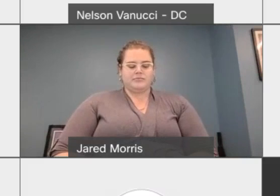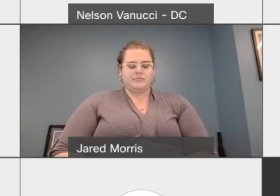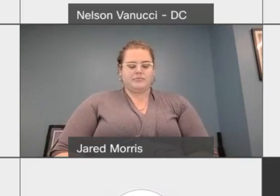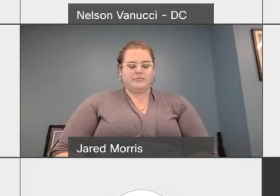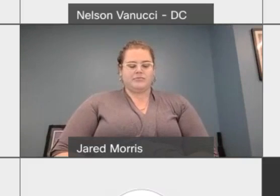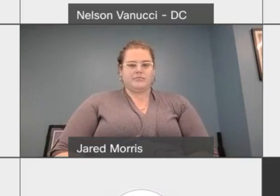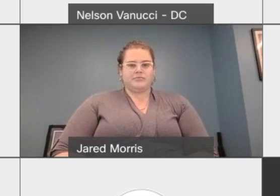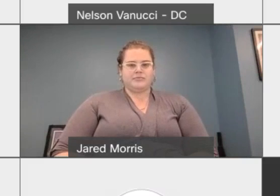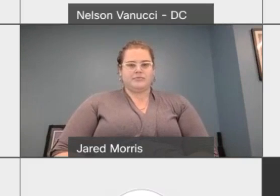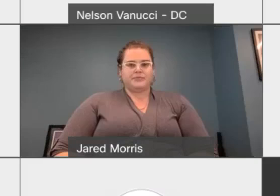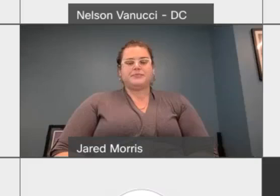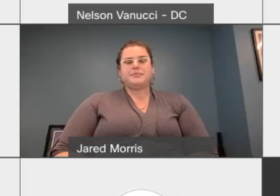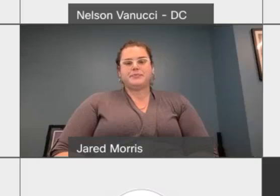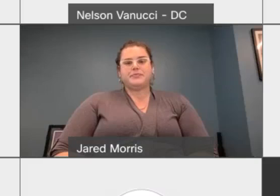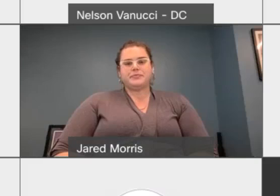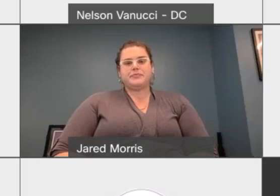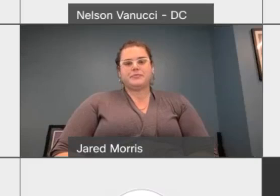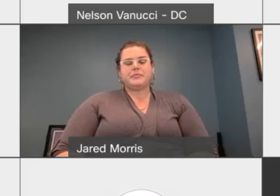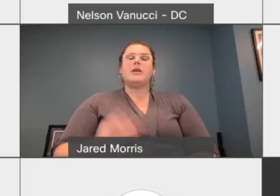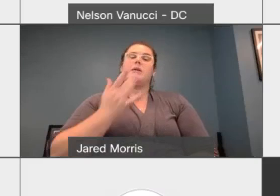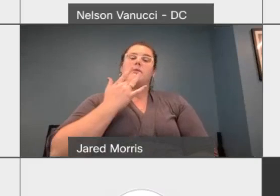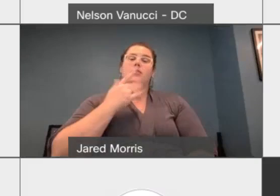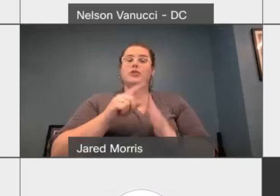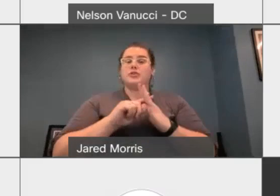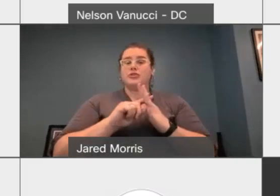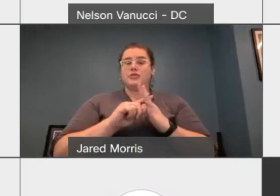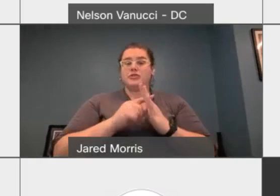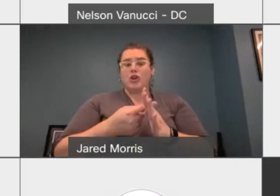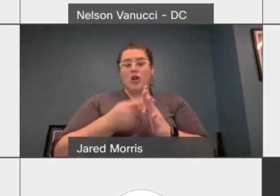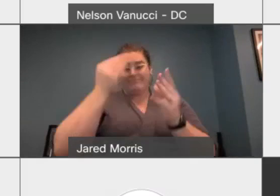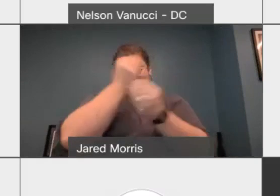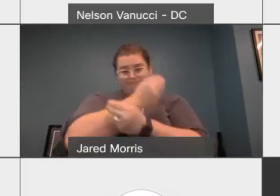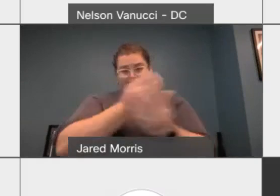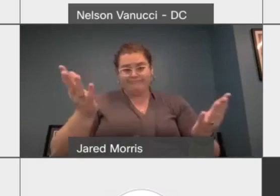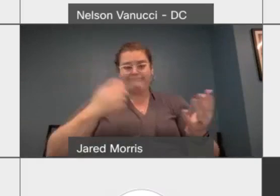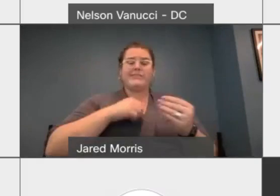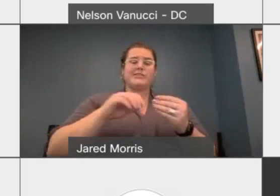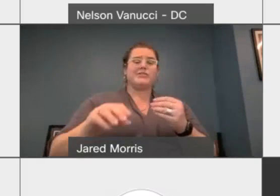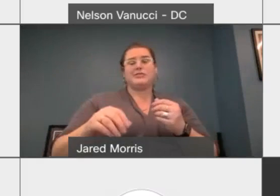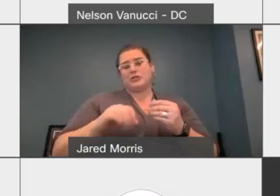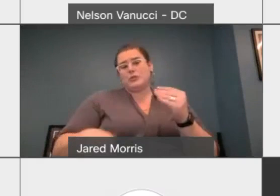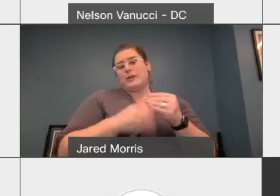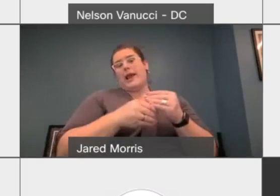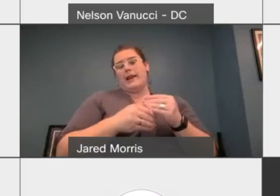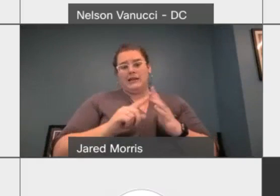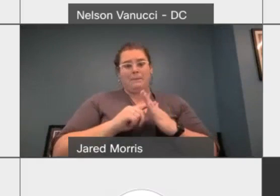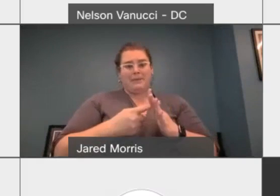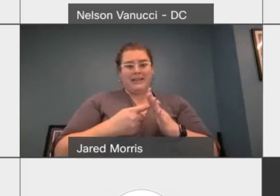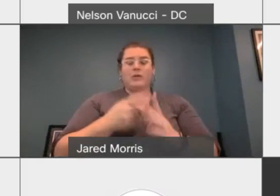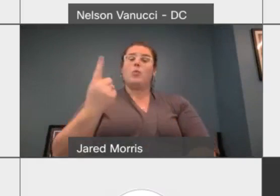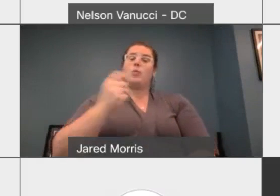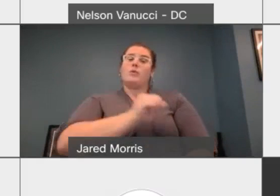one thing I'd just like to start off with, we did have an inquiry of a staff